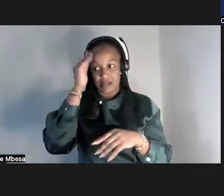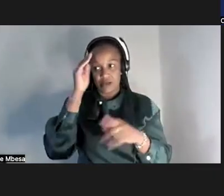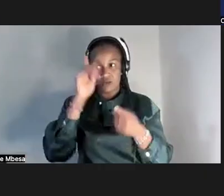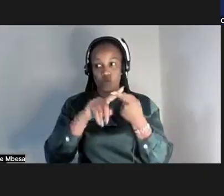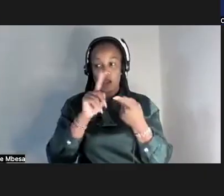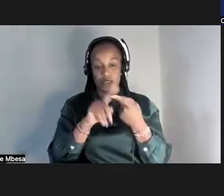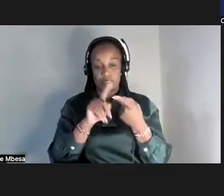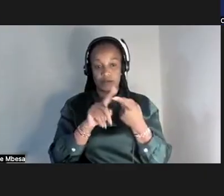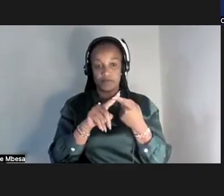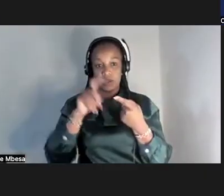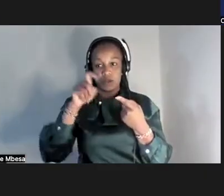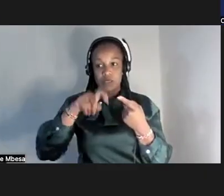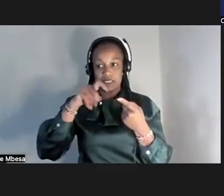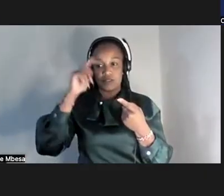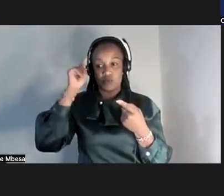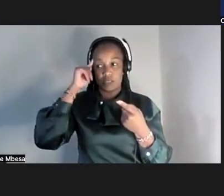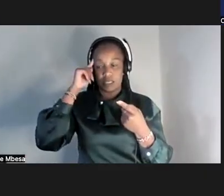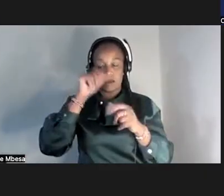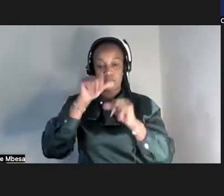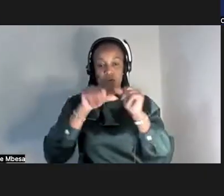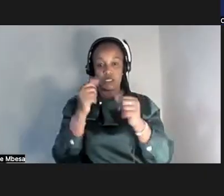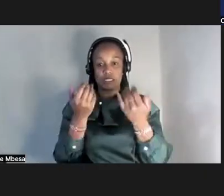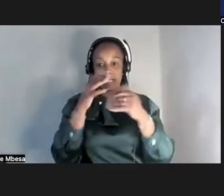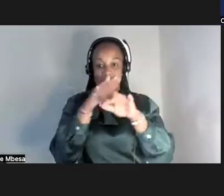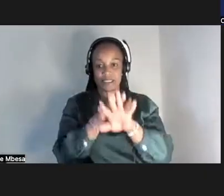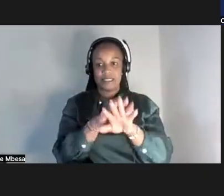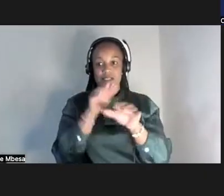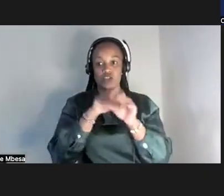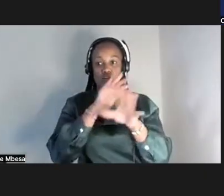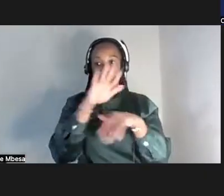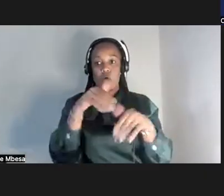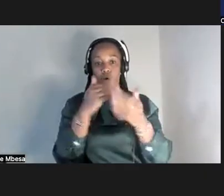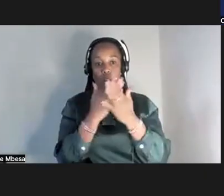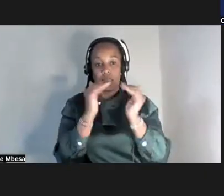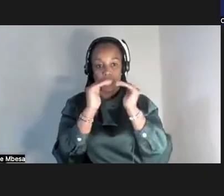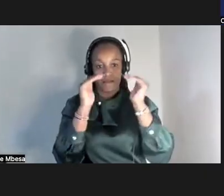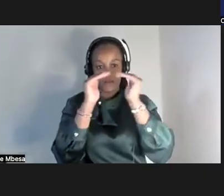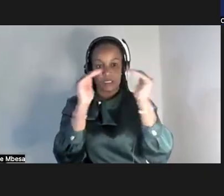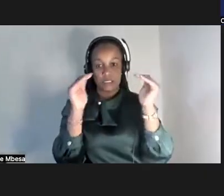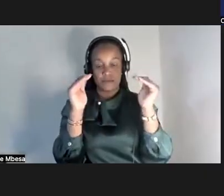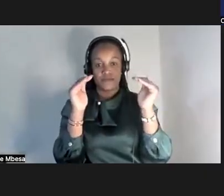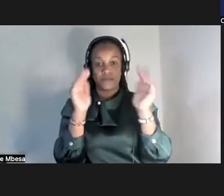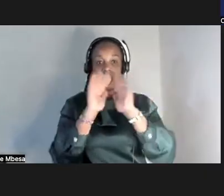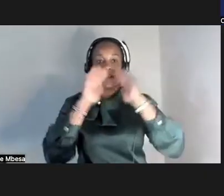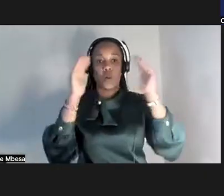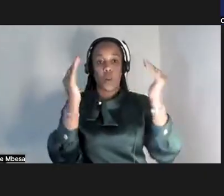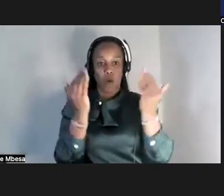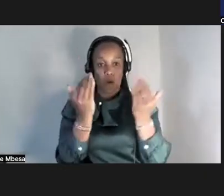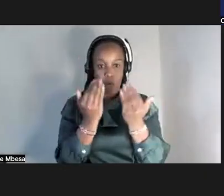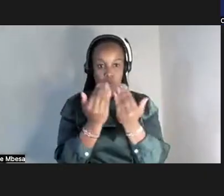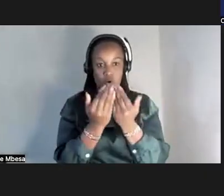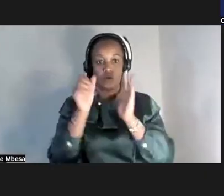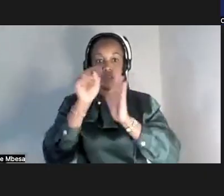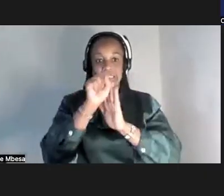need to be thinking about this integration at all levels, at kind of kind of global state